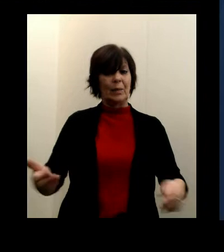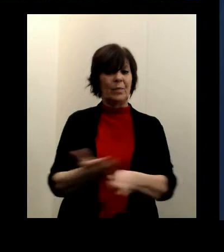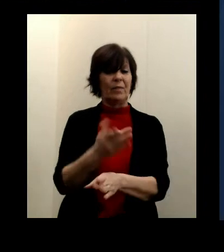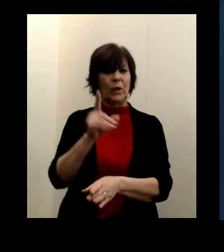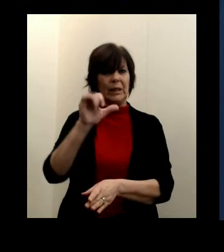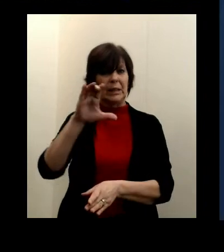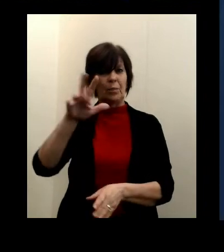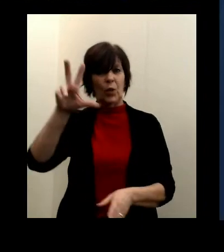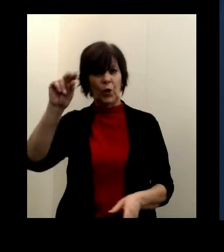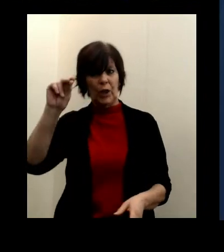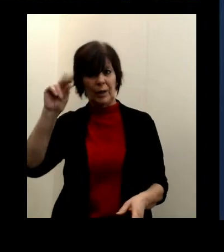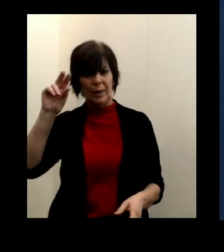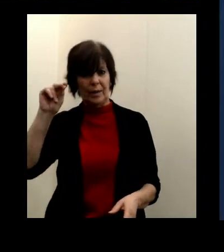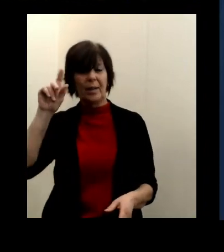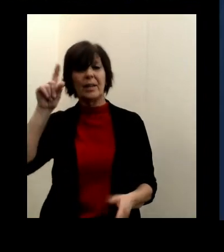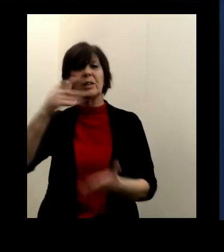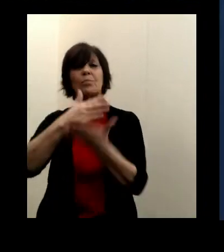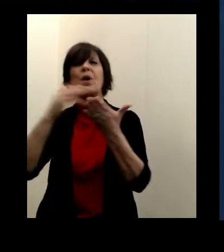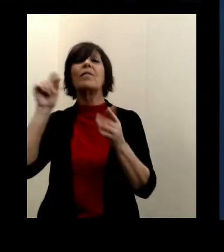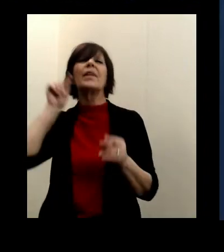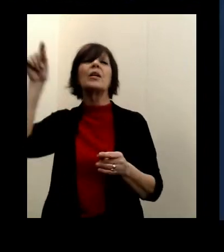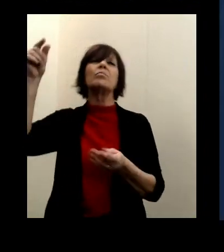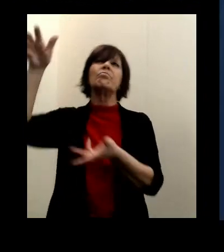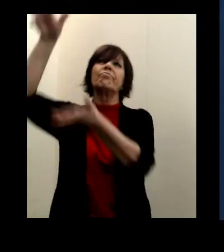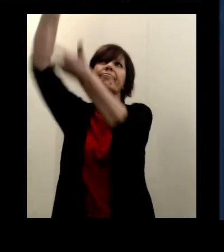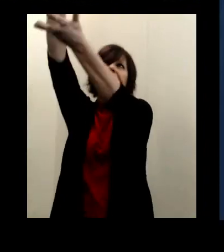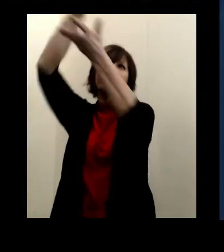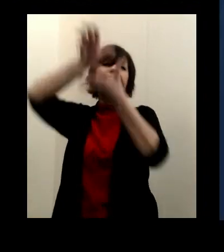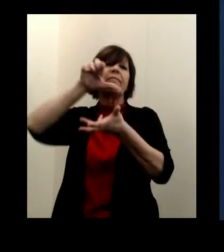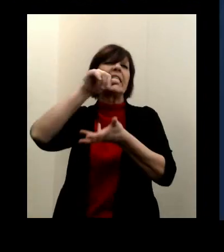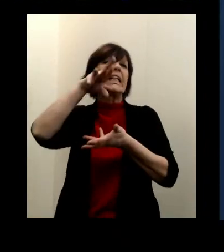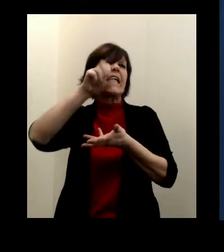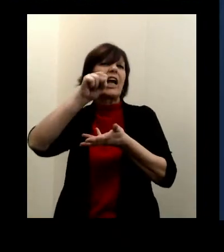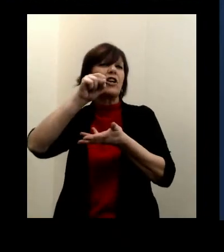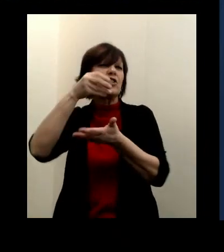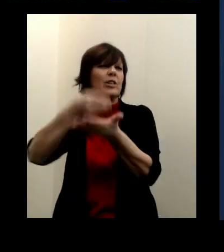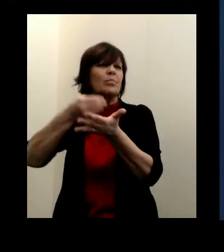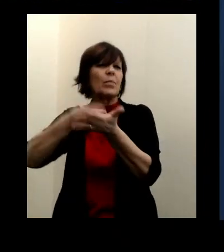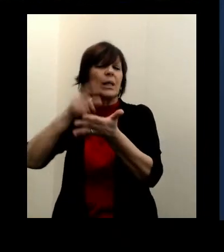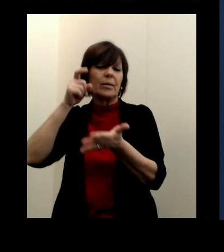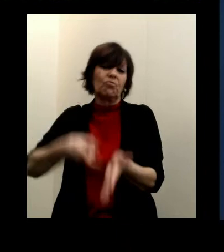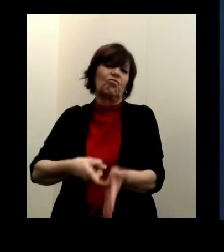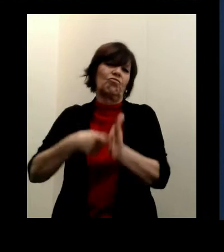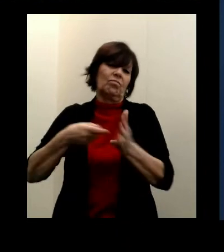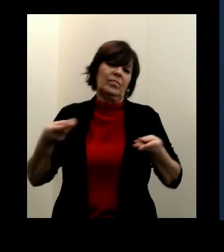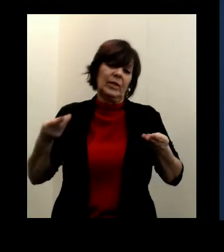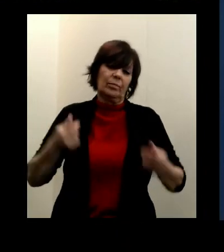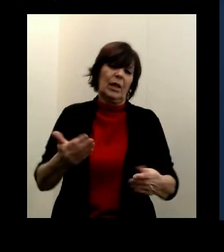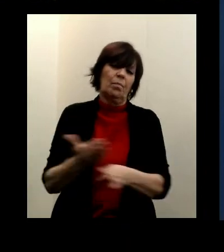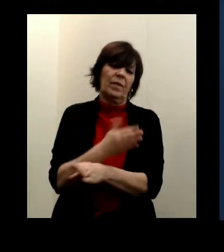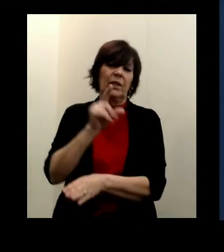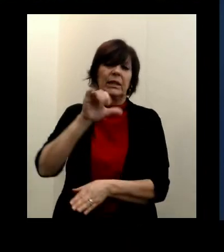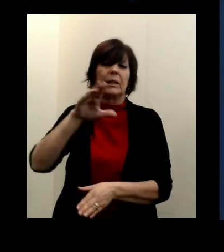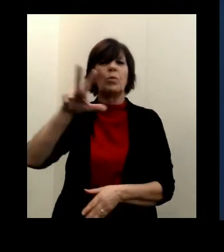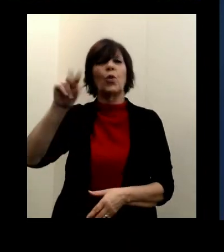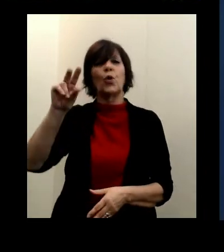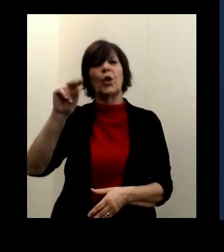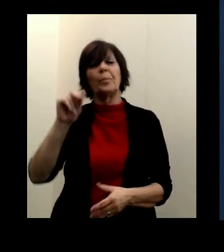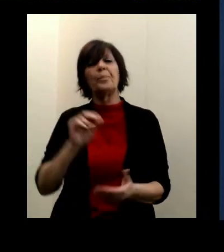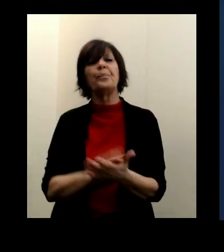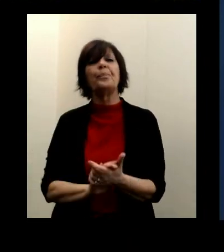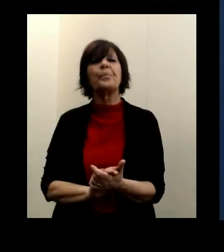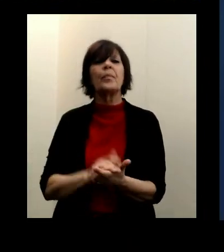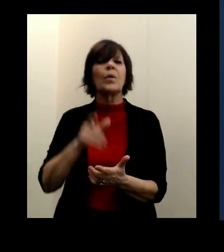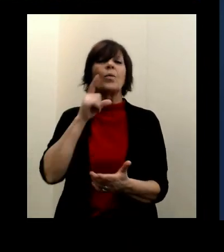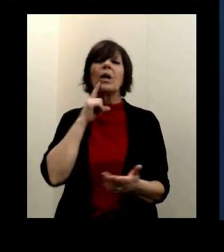30th because it is part of the CARES Act, and it is required to be spent by December 30th. And a report on a program, including a full and